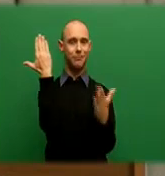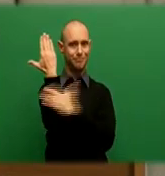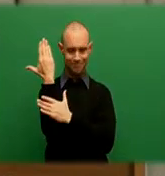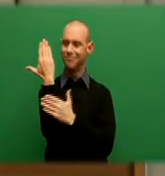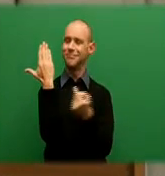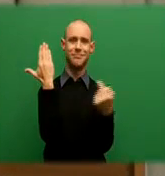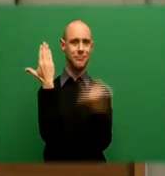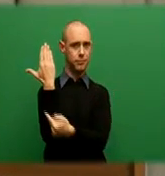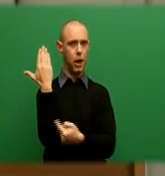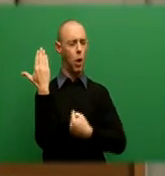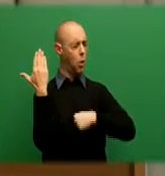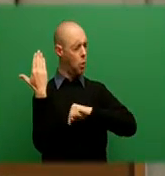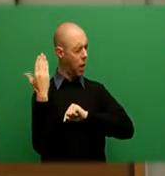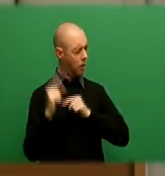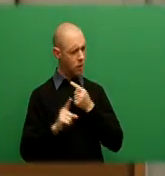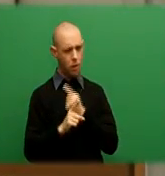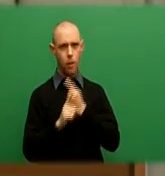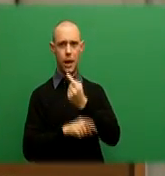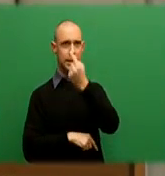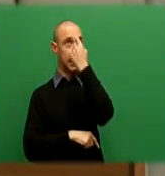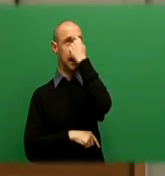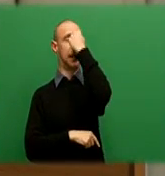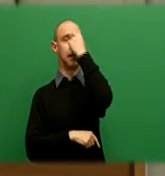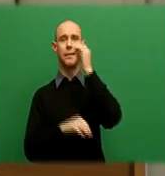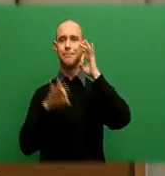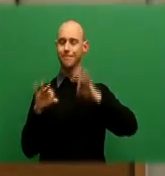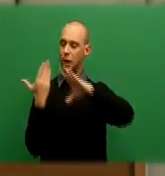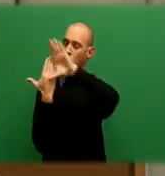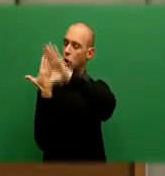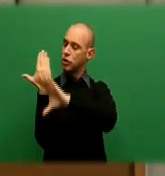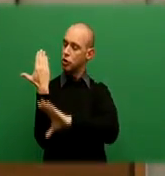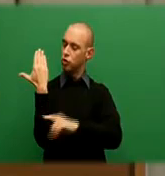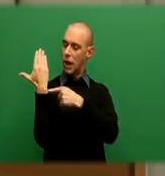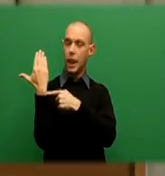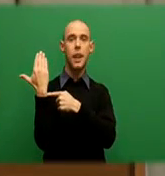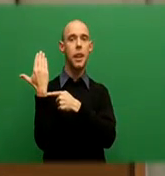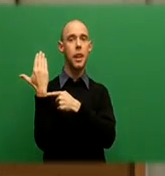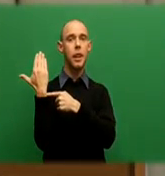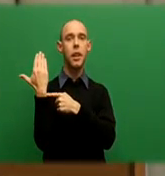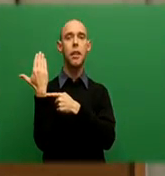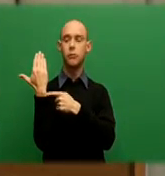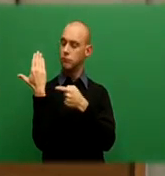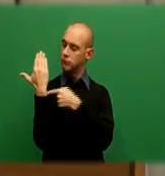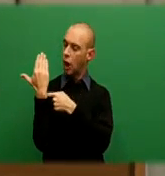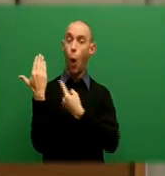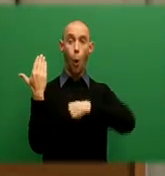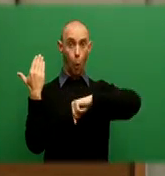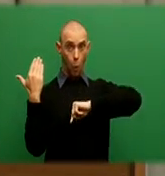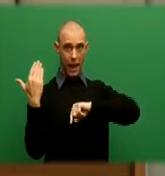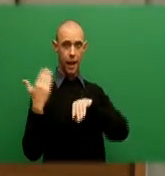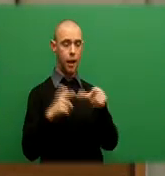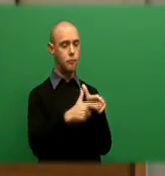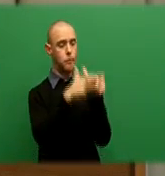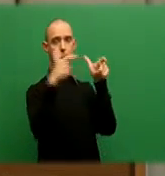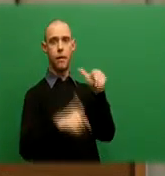have never felt any sense that that independence is under threat. And if ever it was